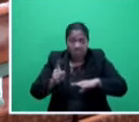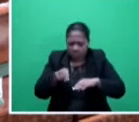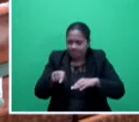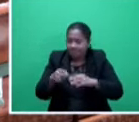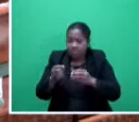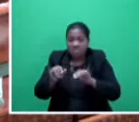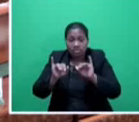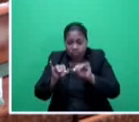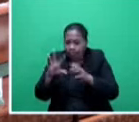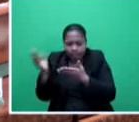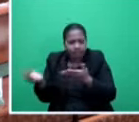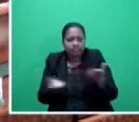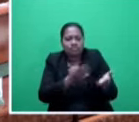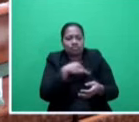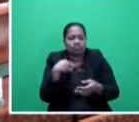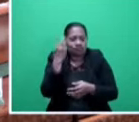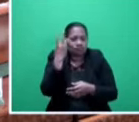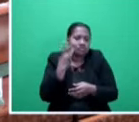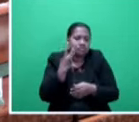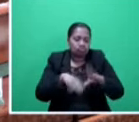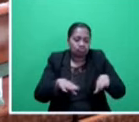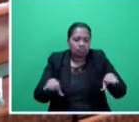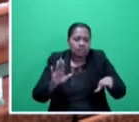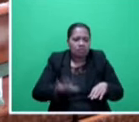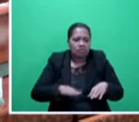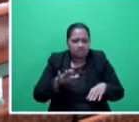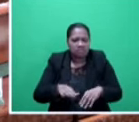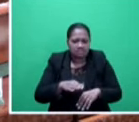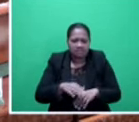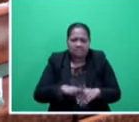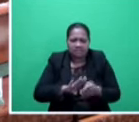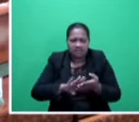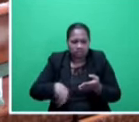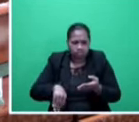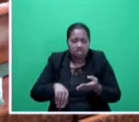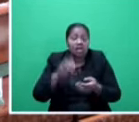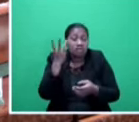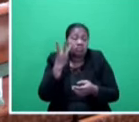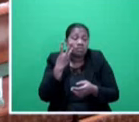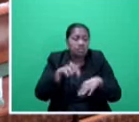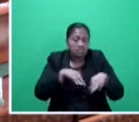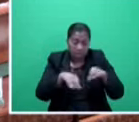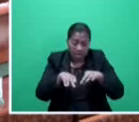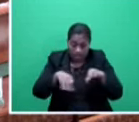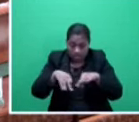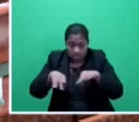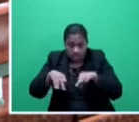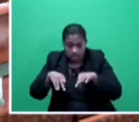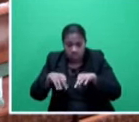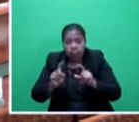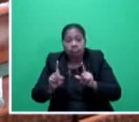Women, Children and Poverty Alleviation and the Women's Plan of Action,